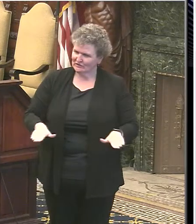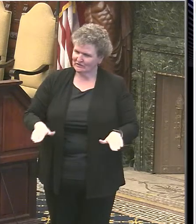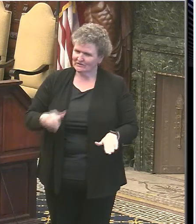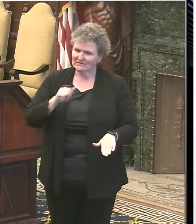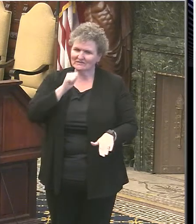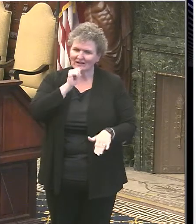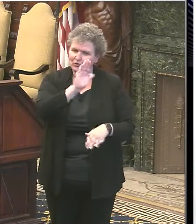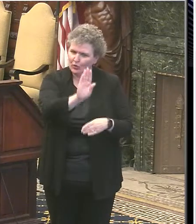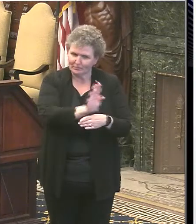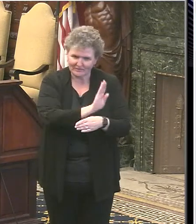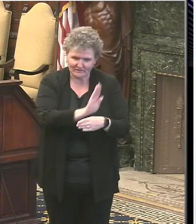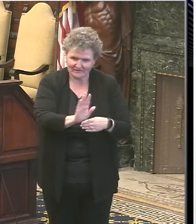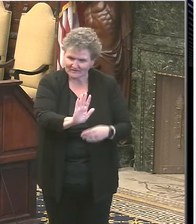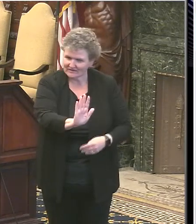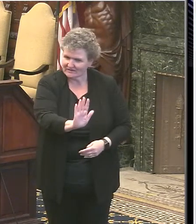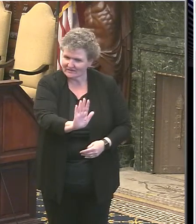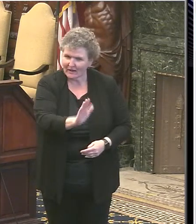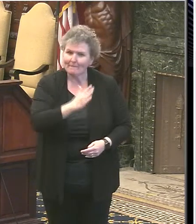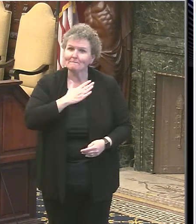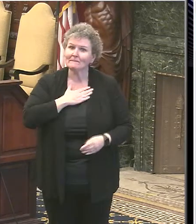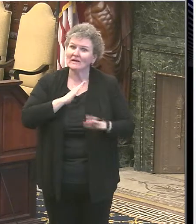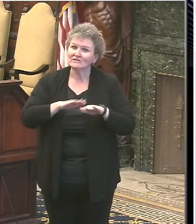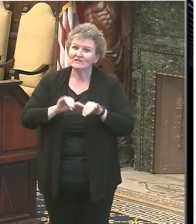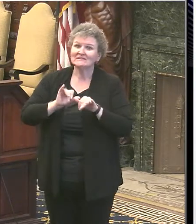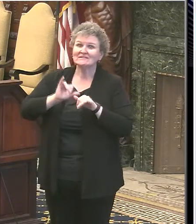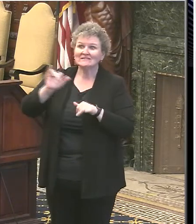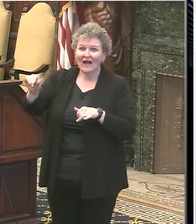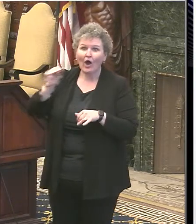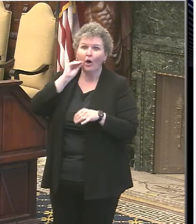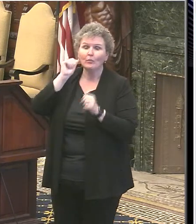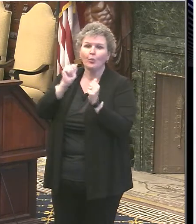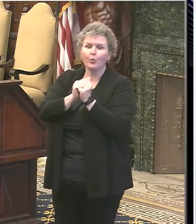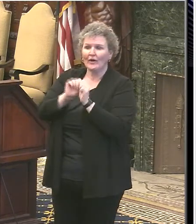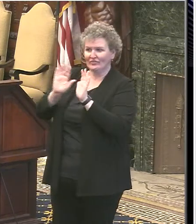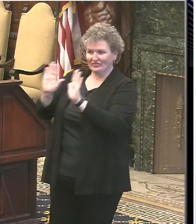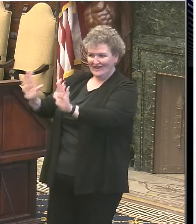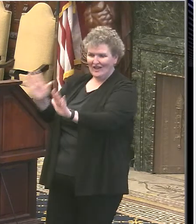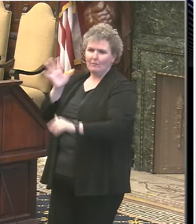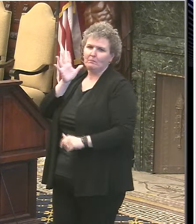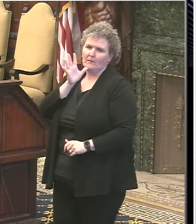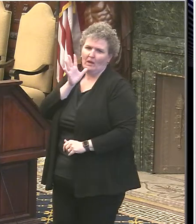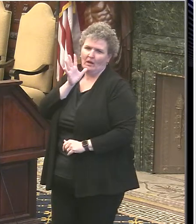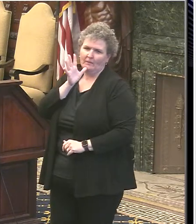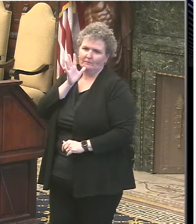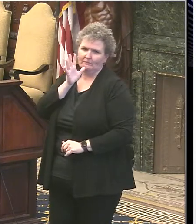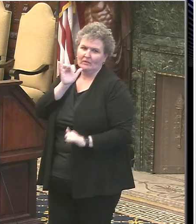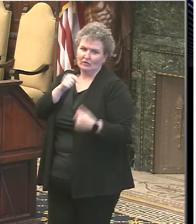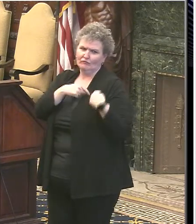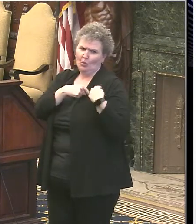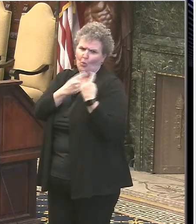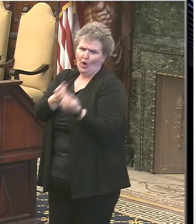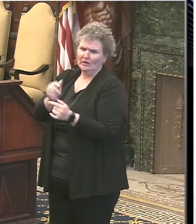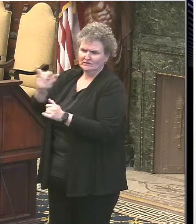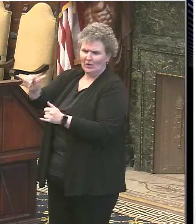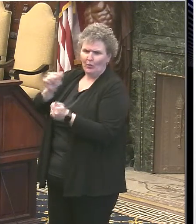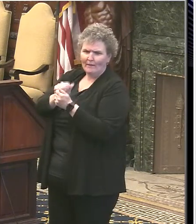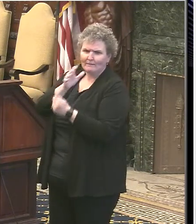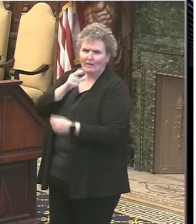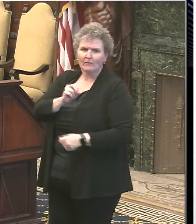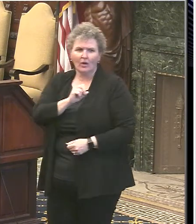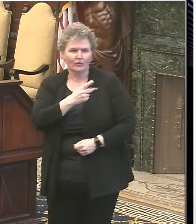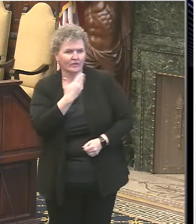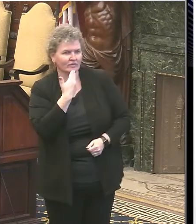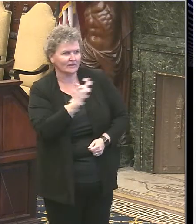but my children spend the Thanksgiving holiday with their mother, and that's been that way for a while. Thank you. Let's